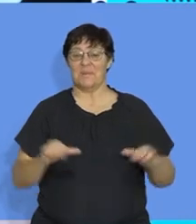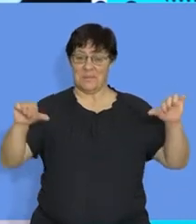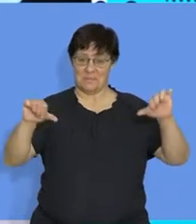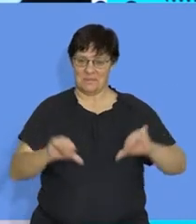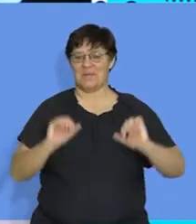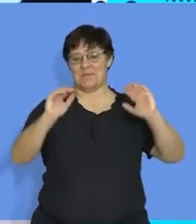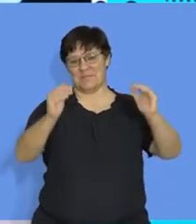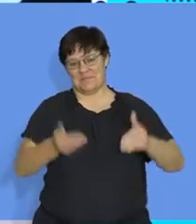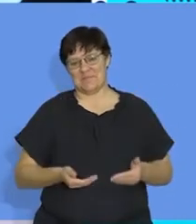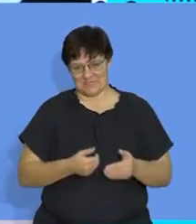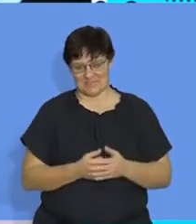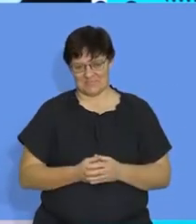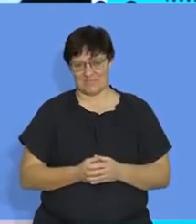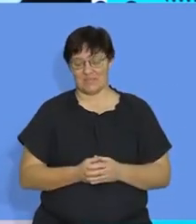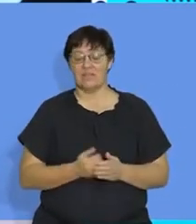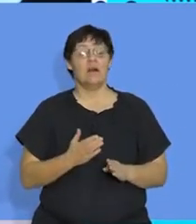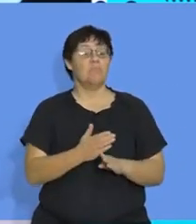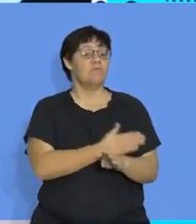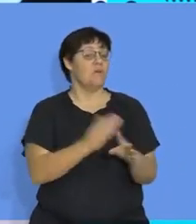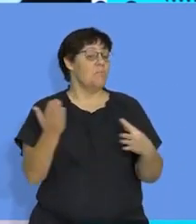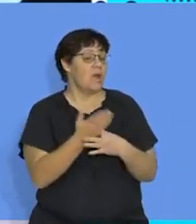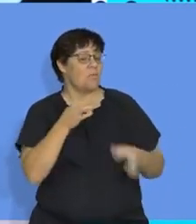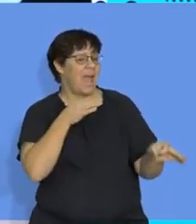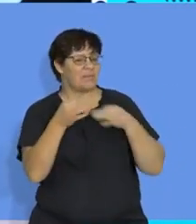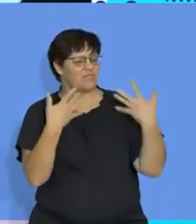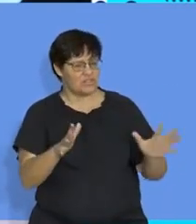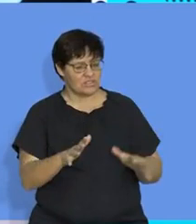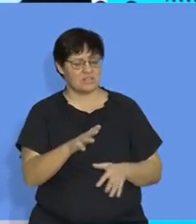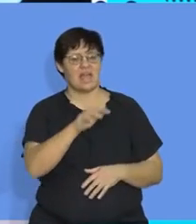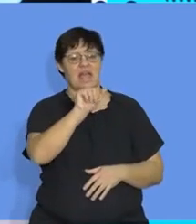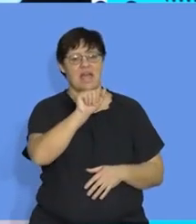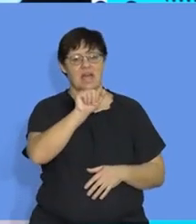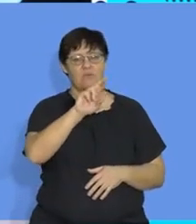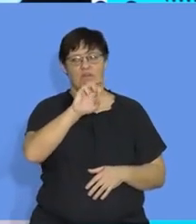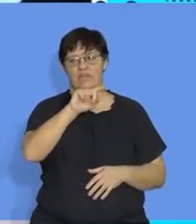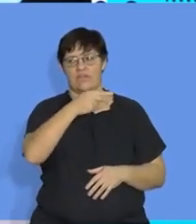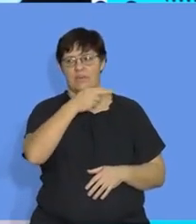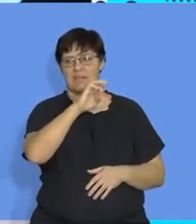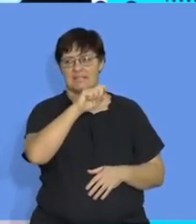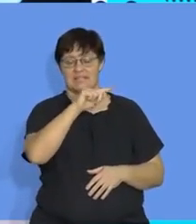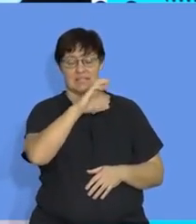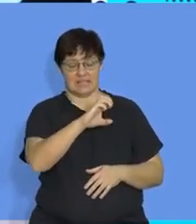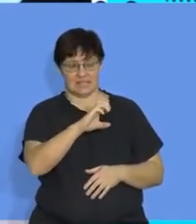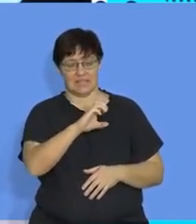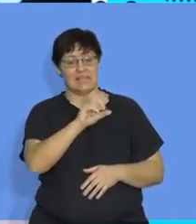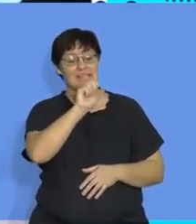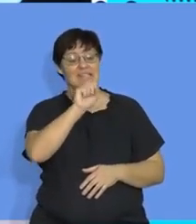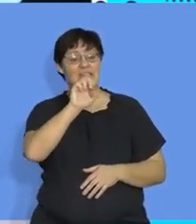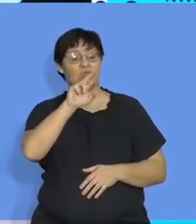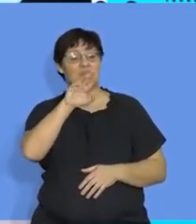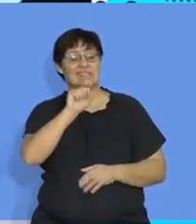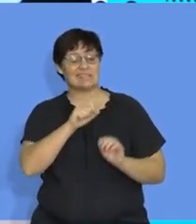Welcome back, everyone. So before the break, I defined that an arithmetic series is when we add the term values of